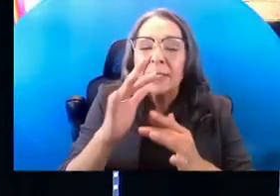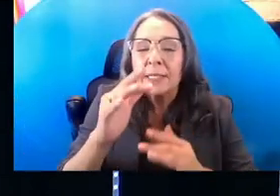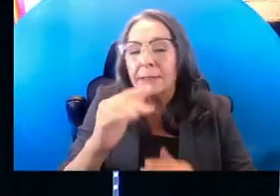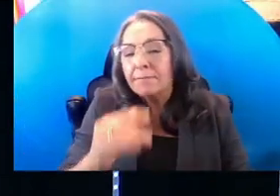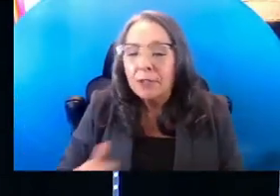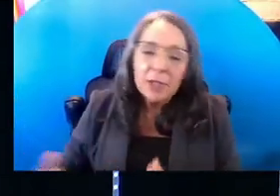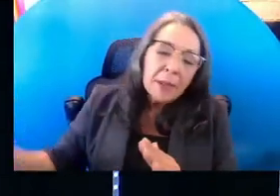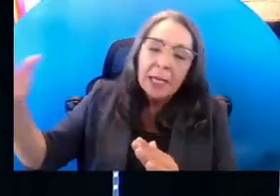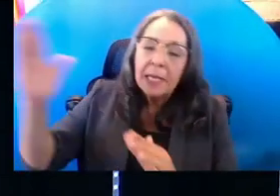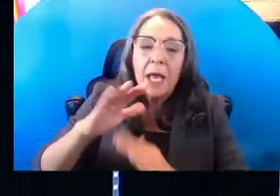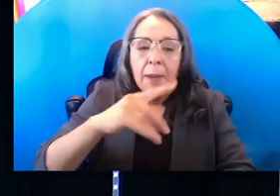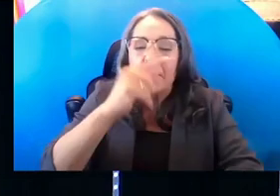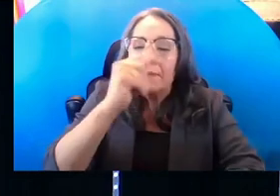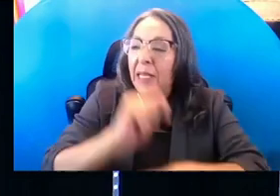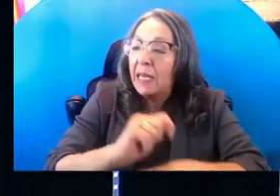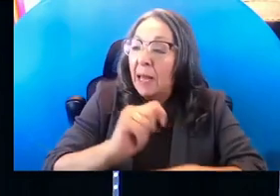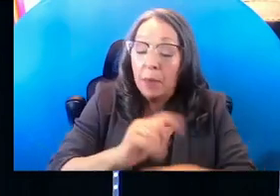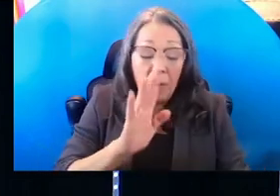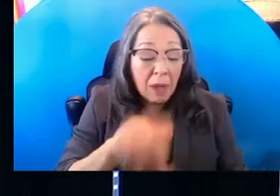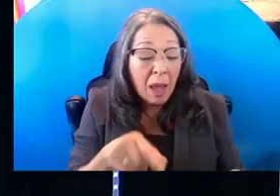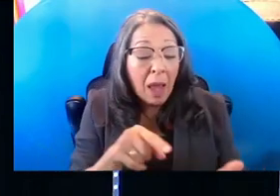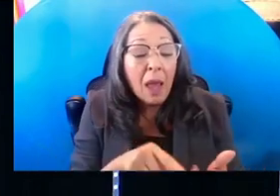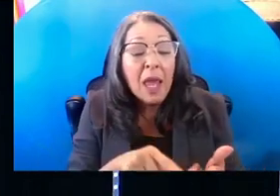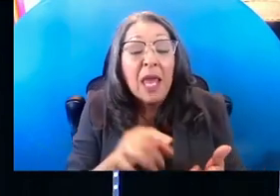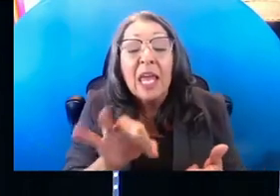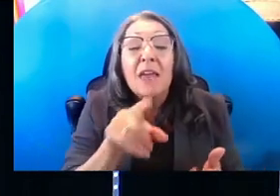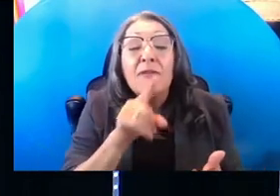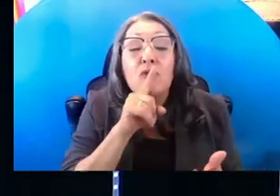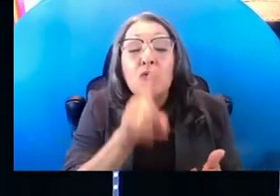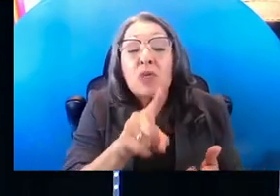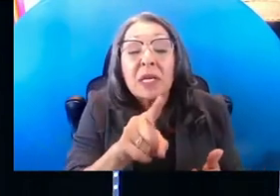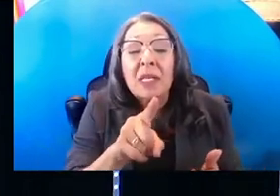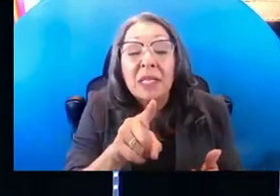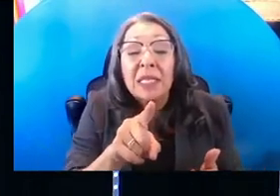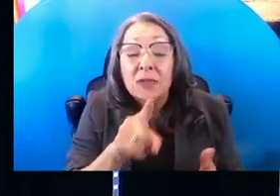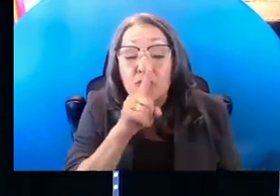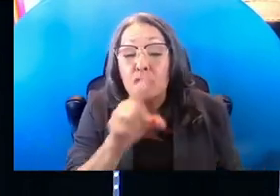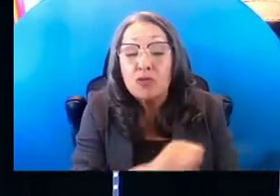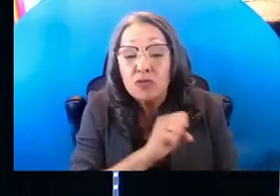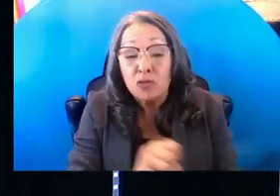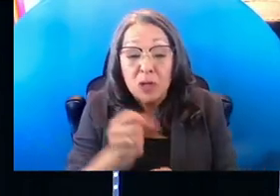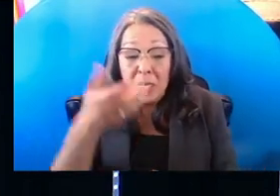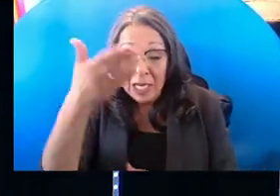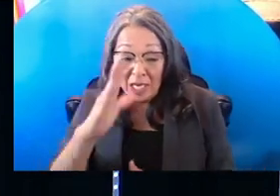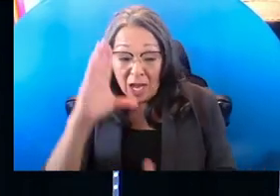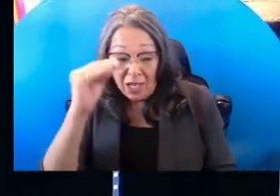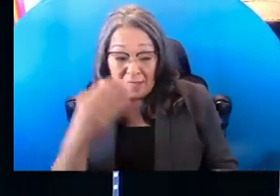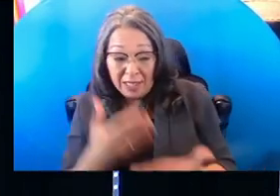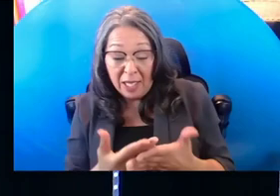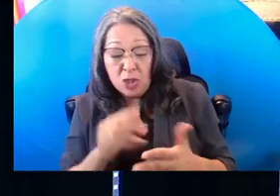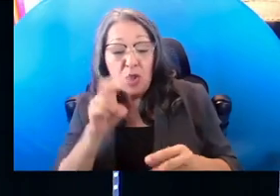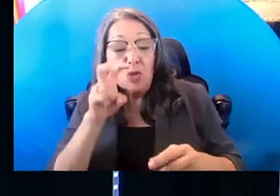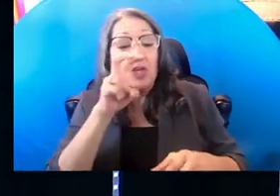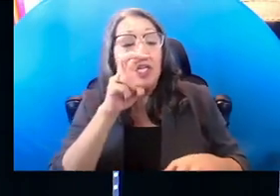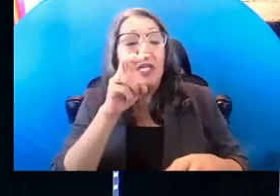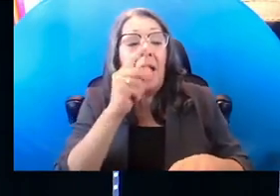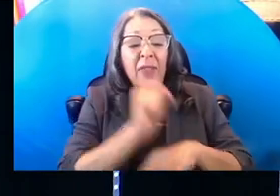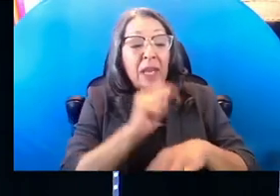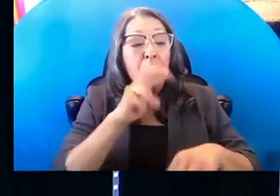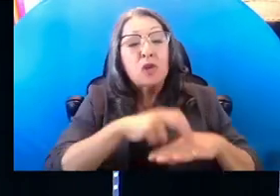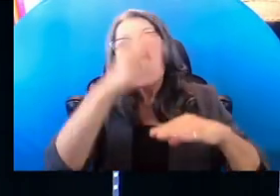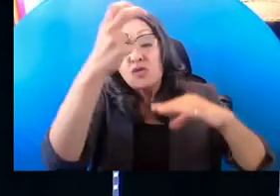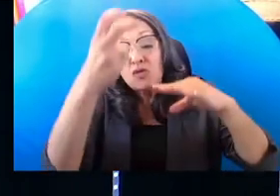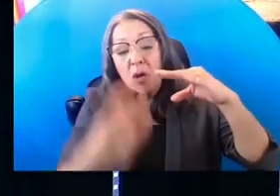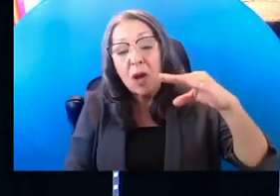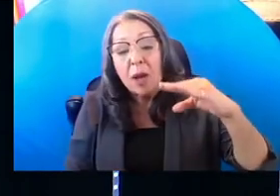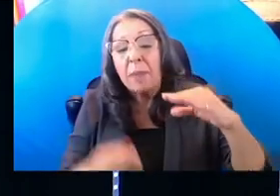Jesus, if you're really God's son, you could jump off the top of this temple. And scripture says, because he knows the word too, he says, scripture says angels will catch you,